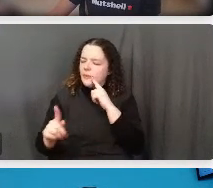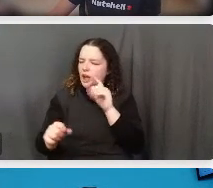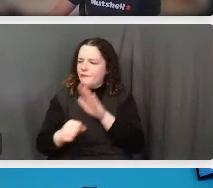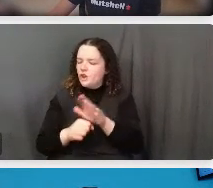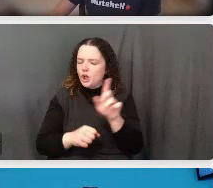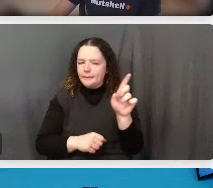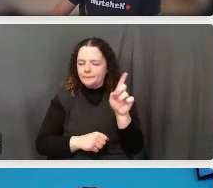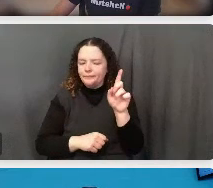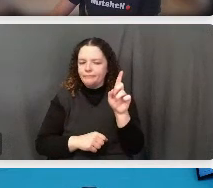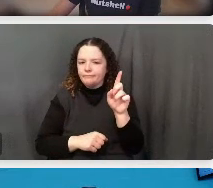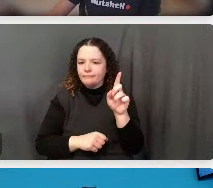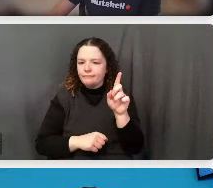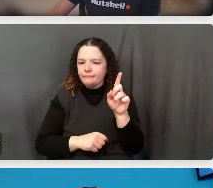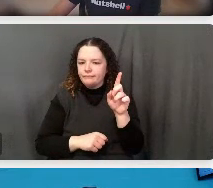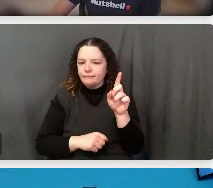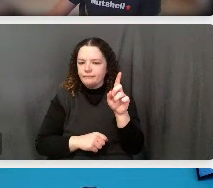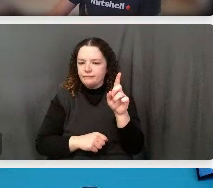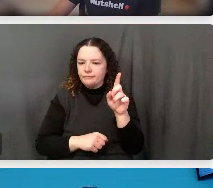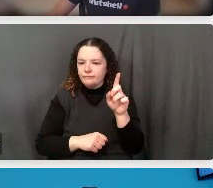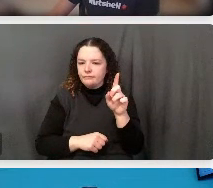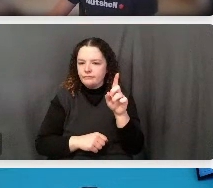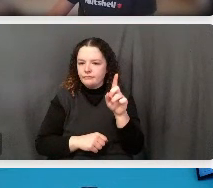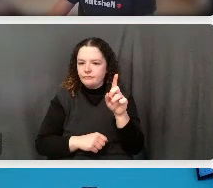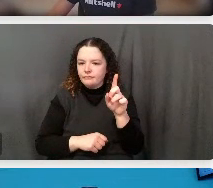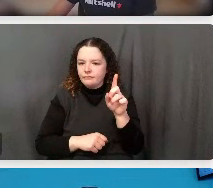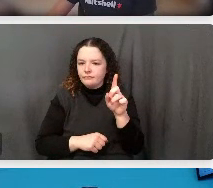I don't want to share just yet.